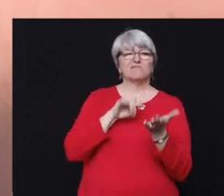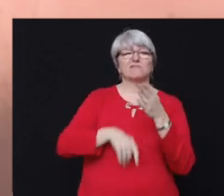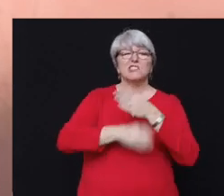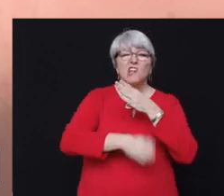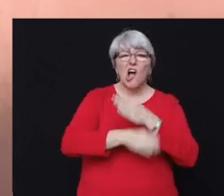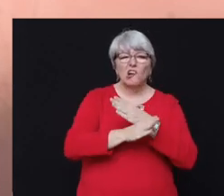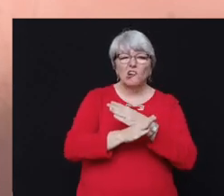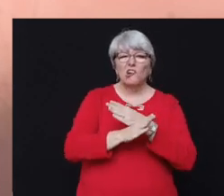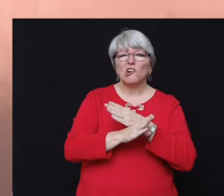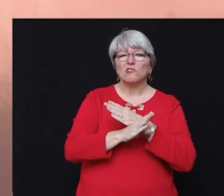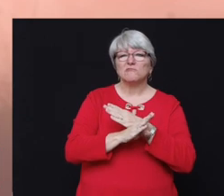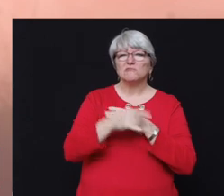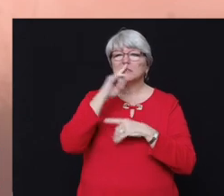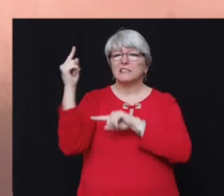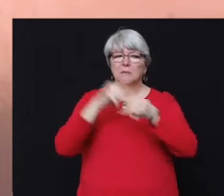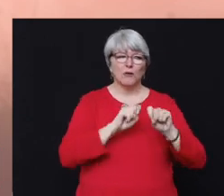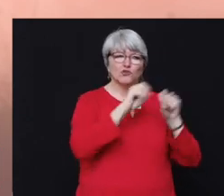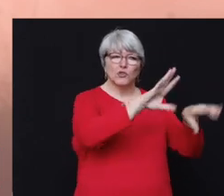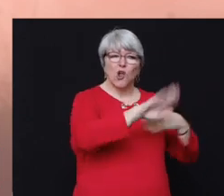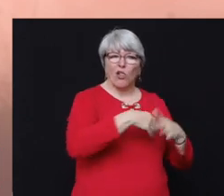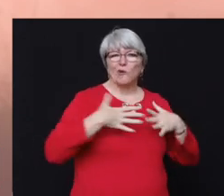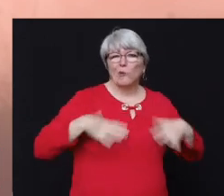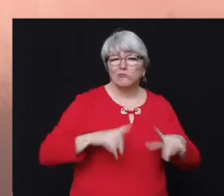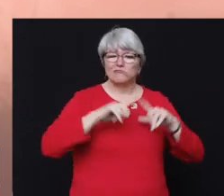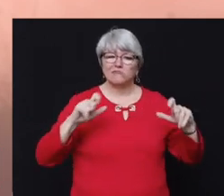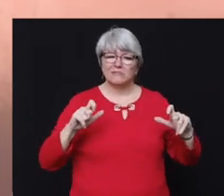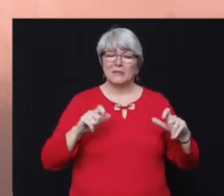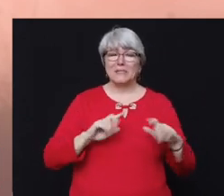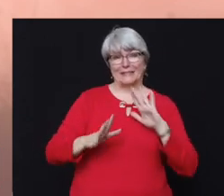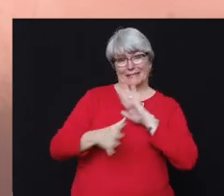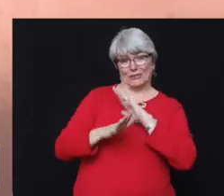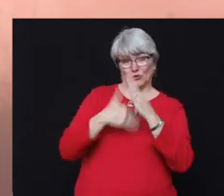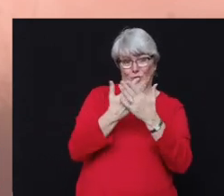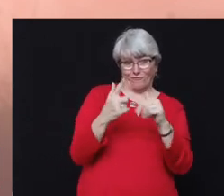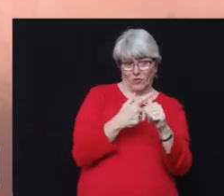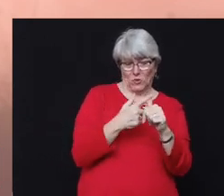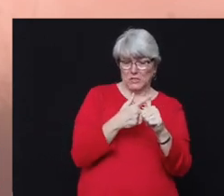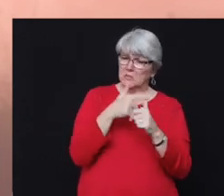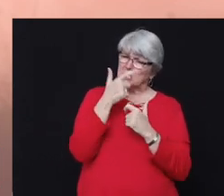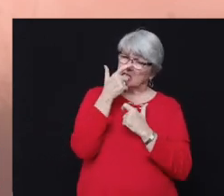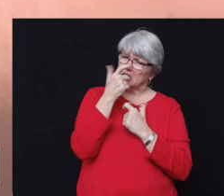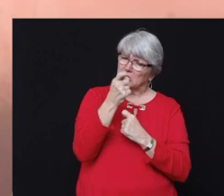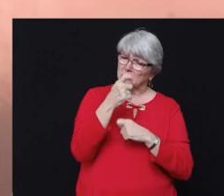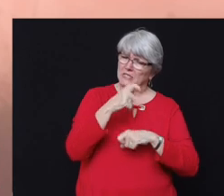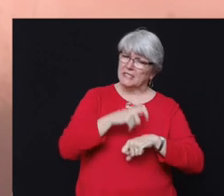first crew to get there were our seniors, our varsity seniors. And needless to say, it was a very interesting